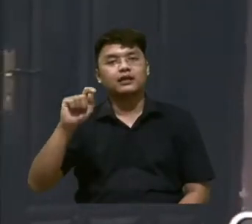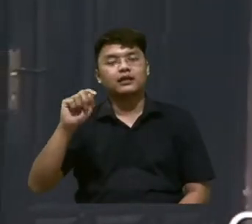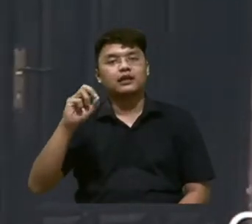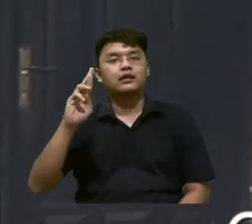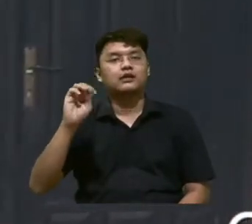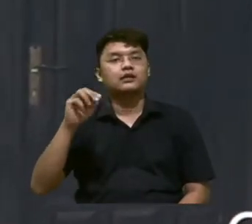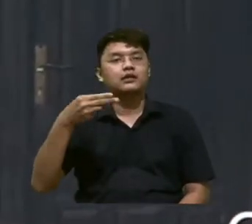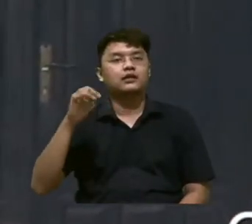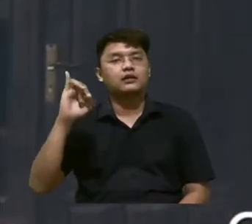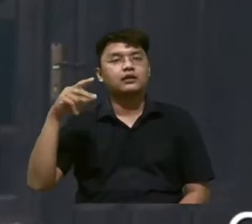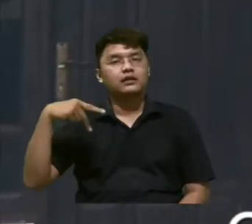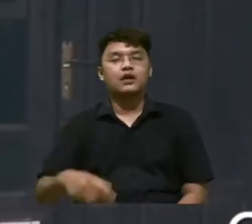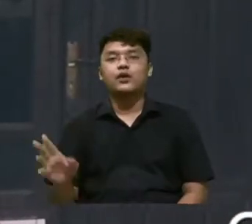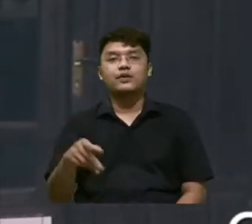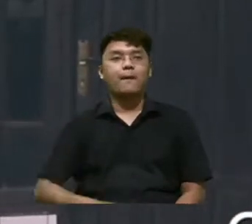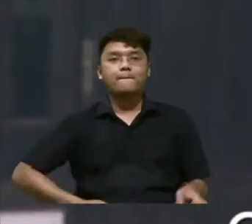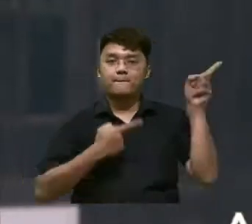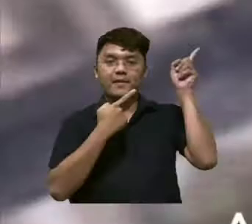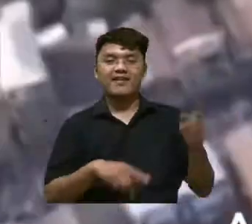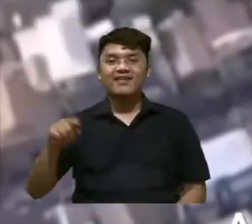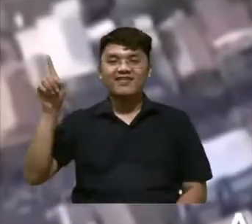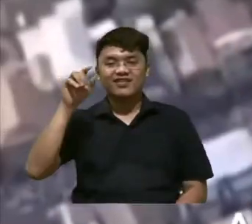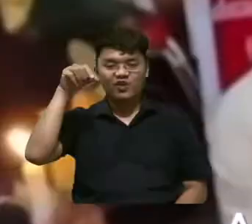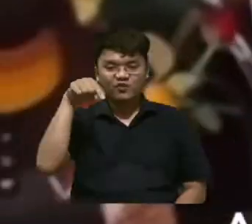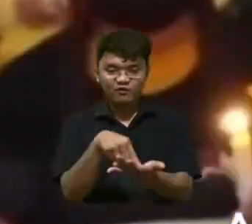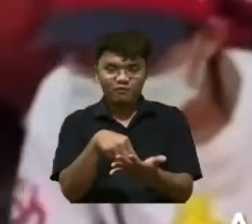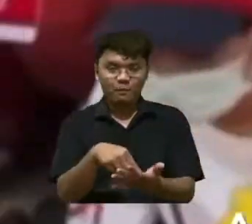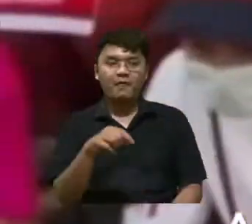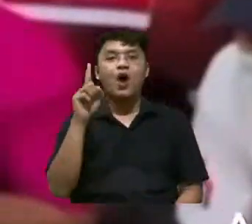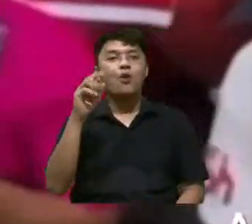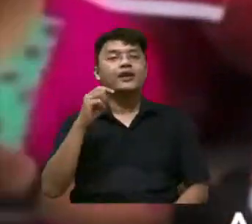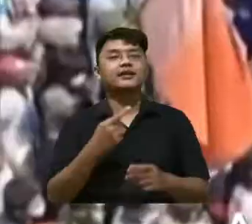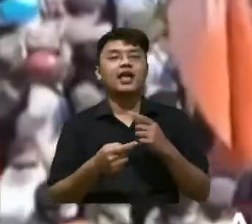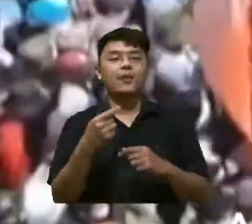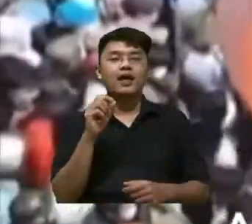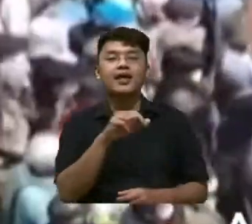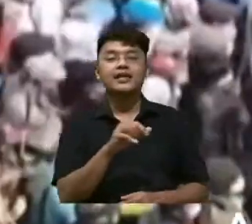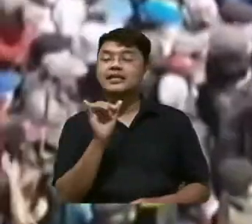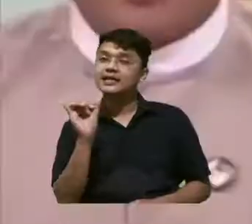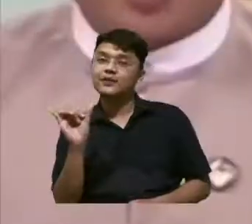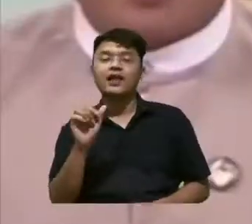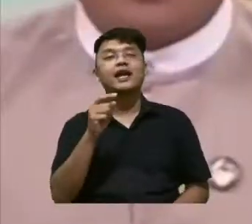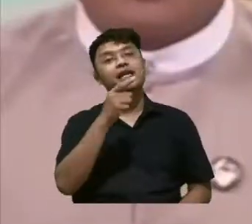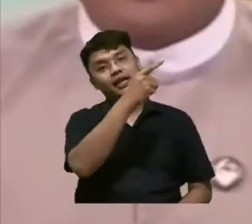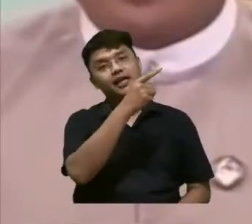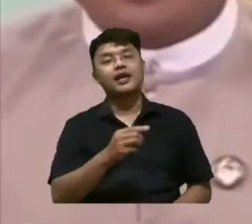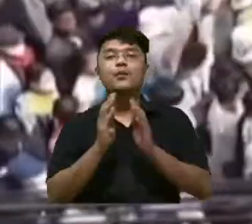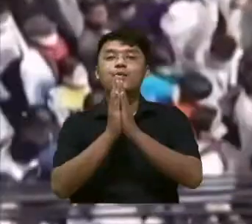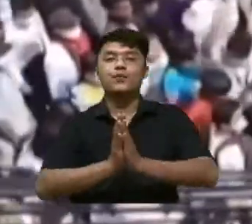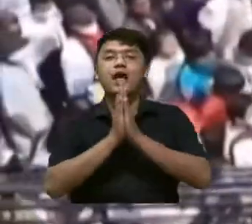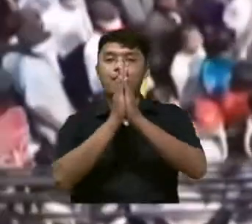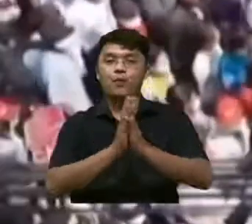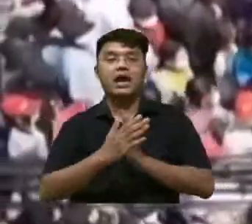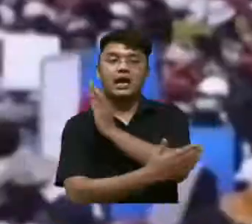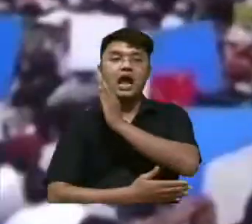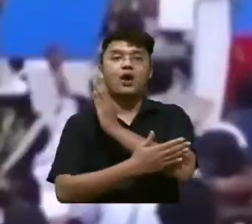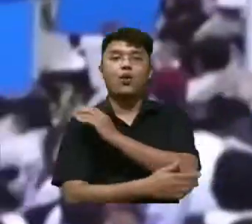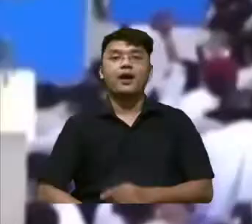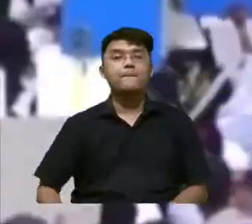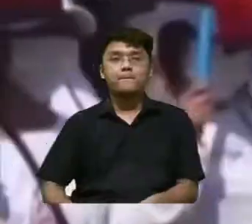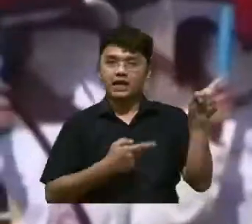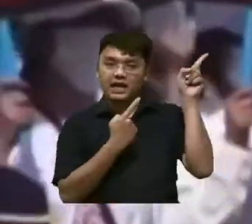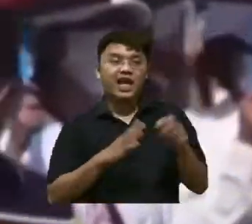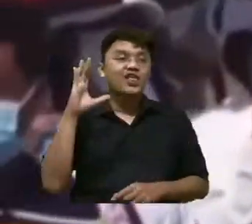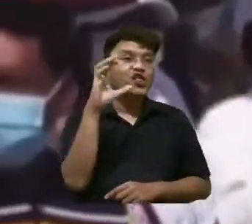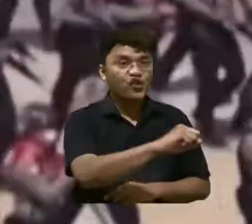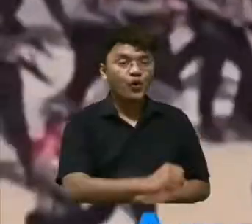dictators is a military dictatorship. An example of military dictatorship seems like what was happening in Myanmar when the Junta military